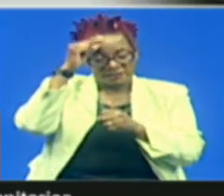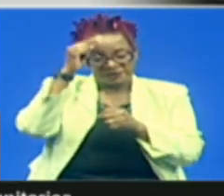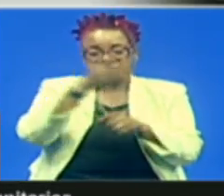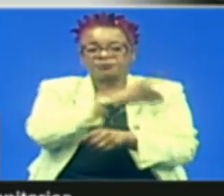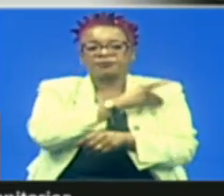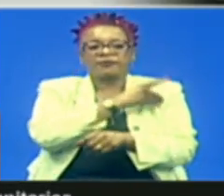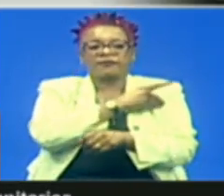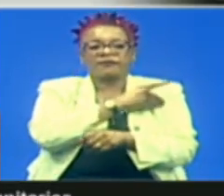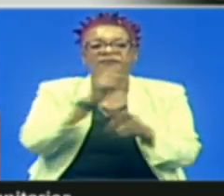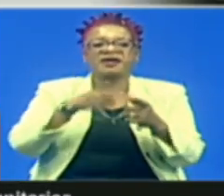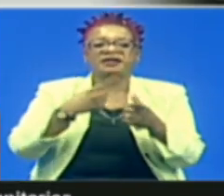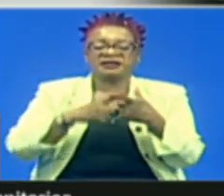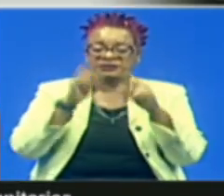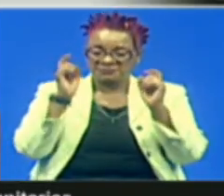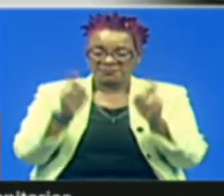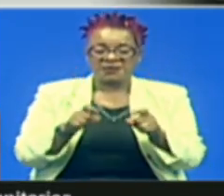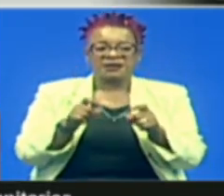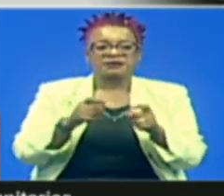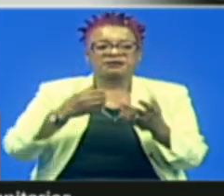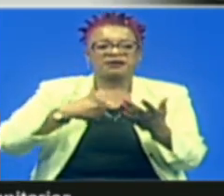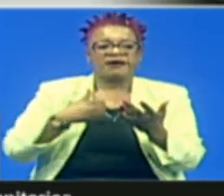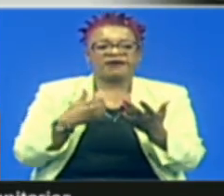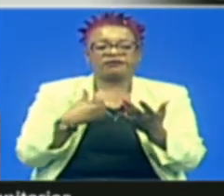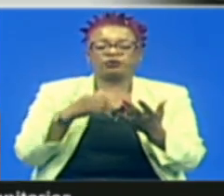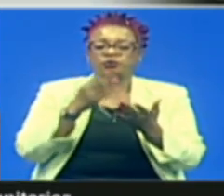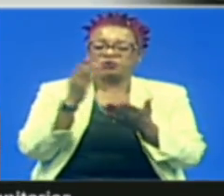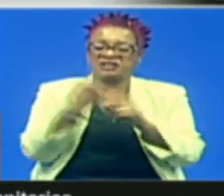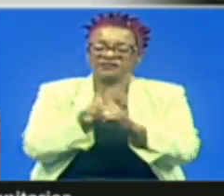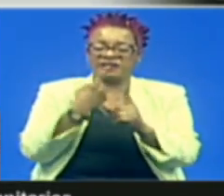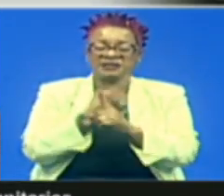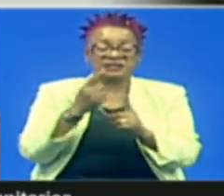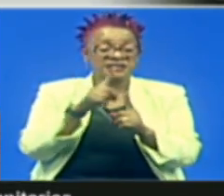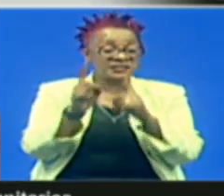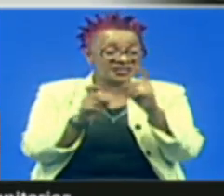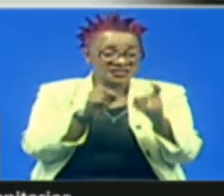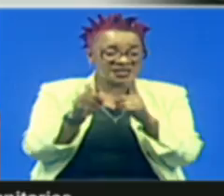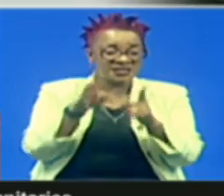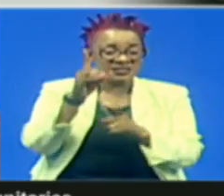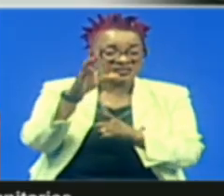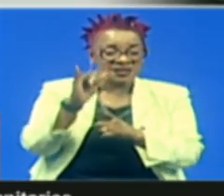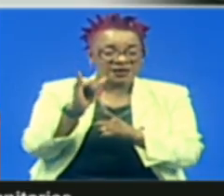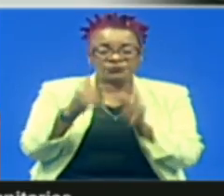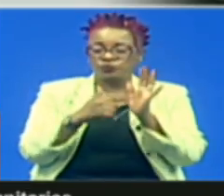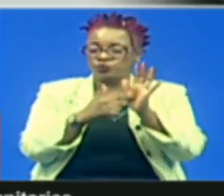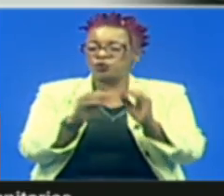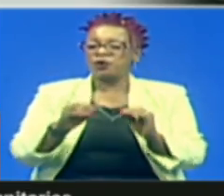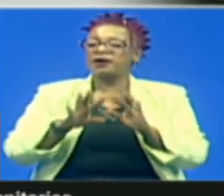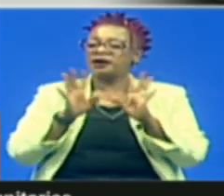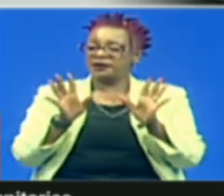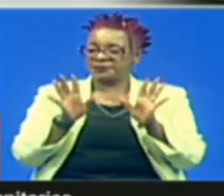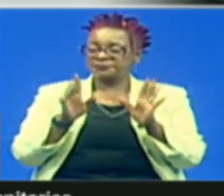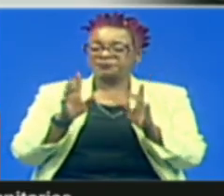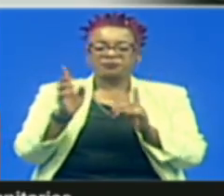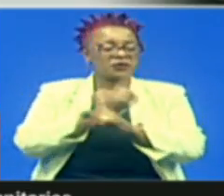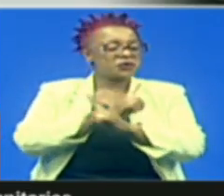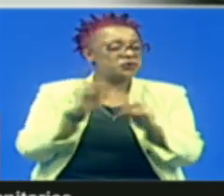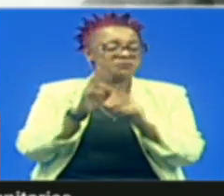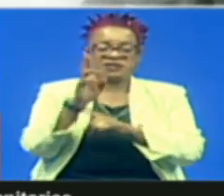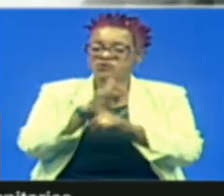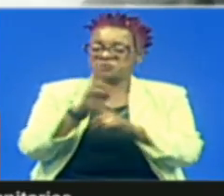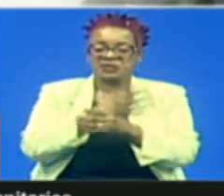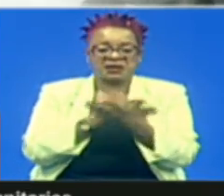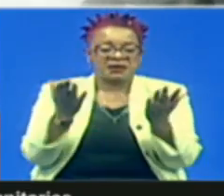gun has to be subjected to a ballistics test and the DCI to ascertain that it has not been used in any